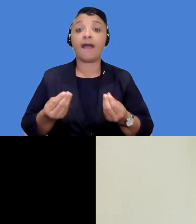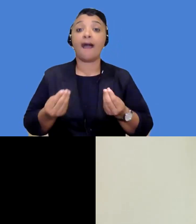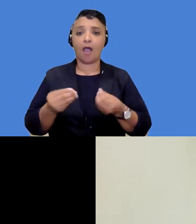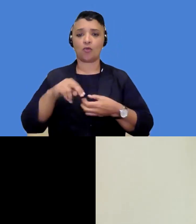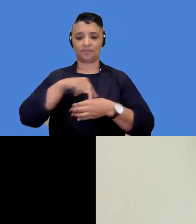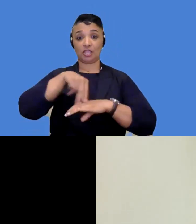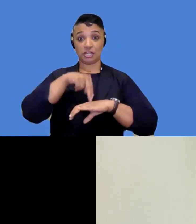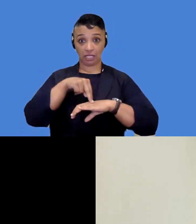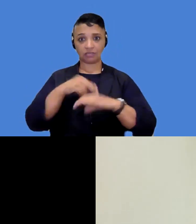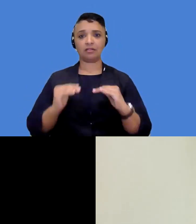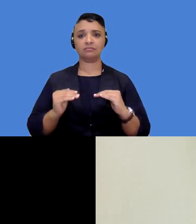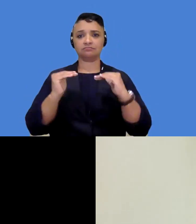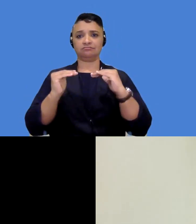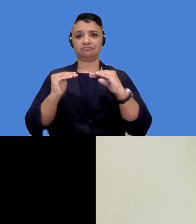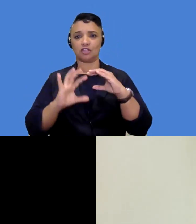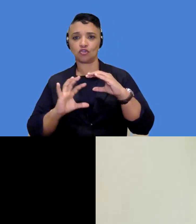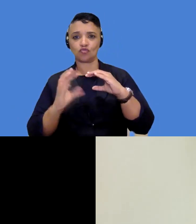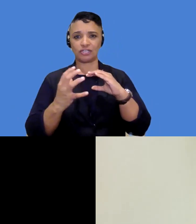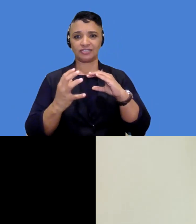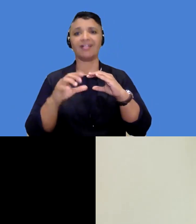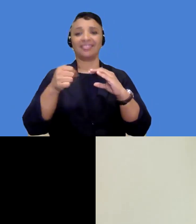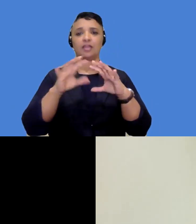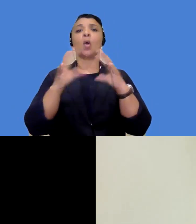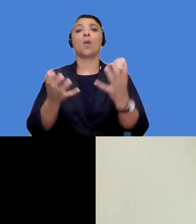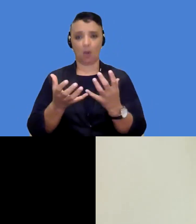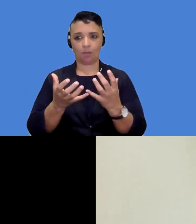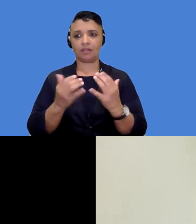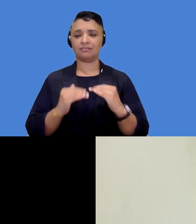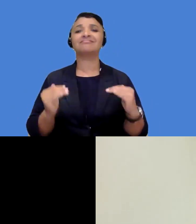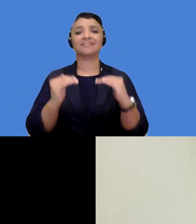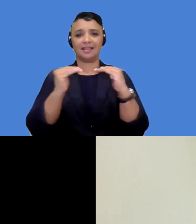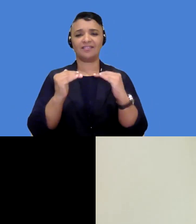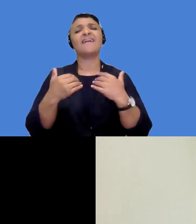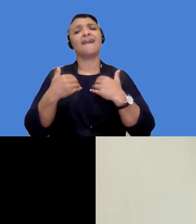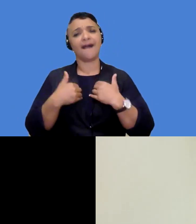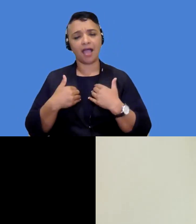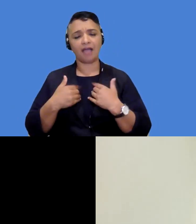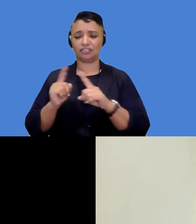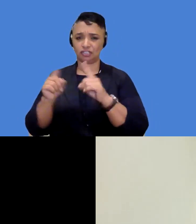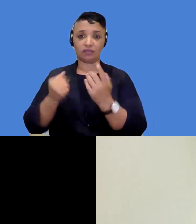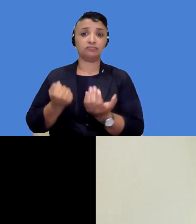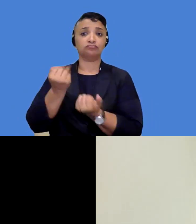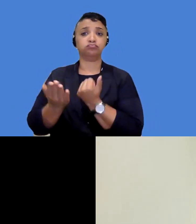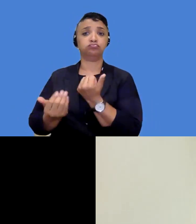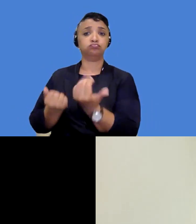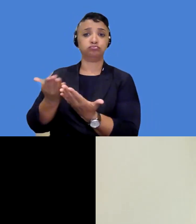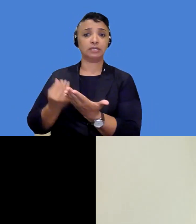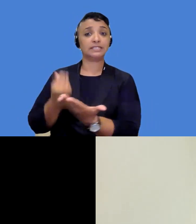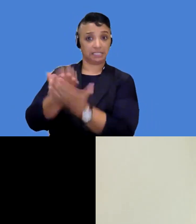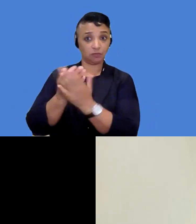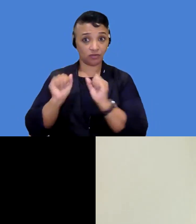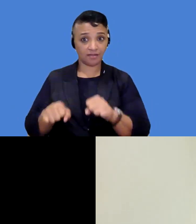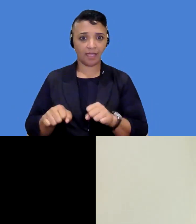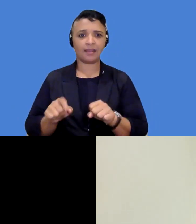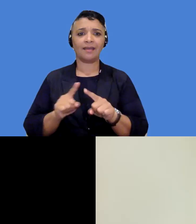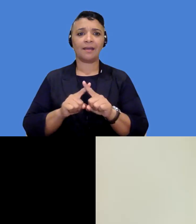the regional level, and the global levels. And there are also mechanisms to submit your submissions. But at the same time, I just